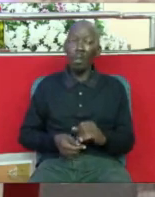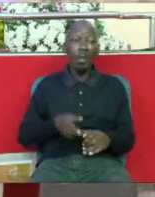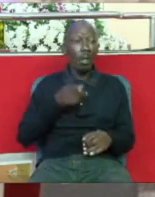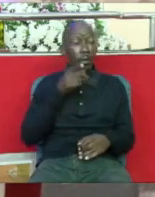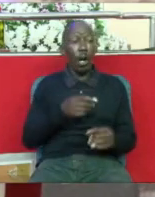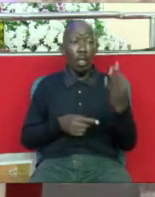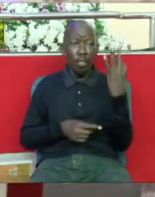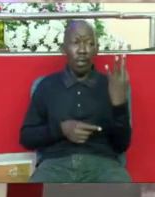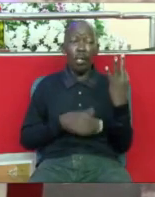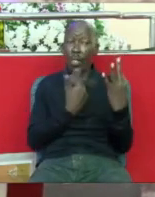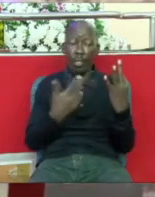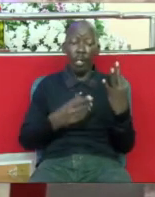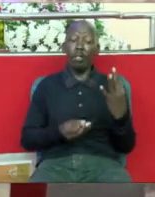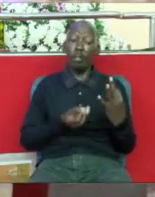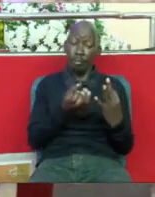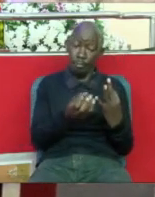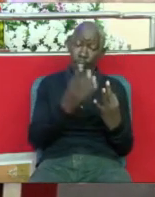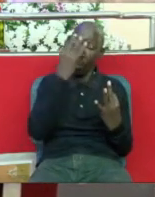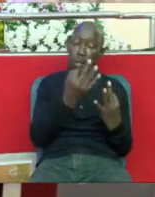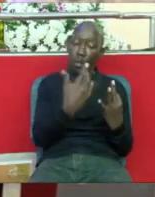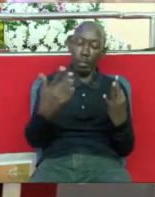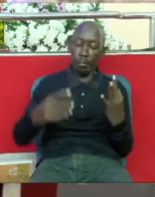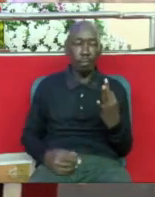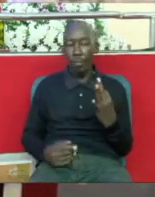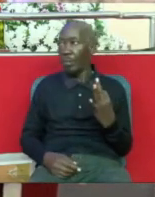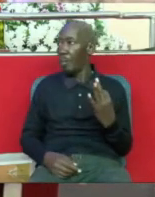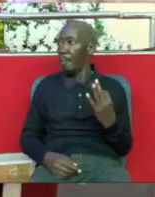things that were mentioned. Hivyo basi pana mambo matatu ambayo yalitajwa.